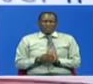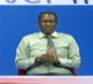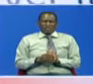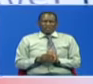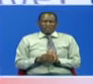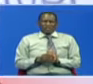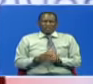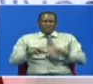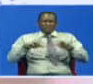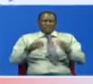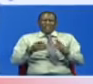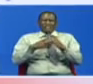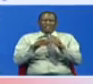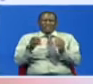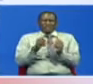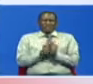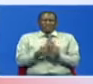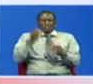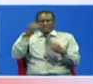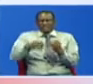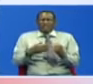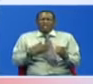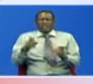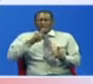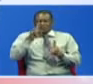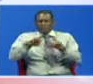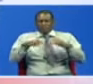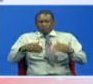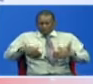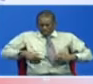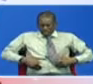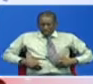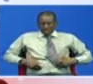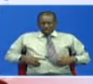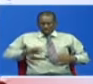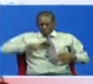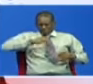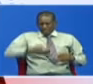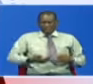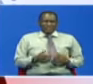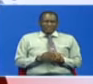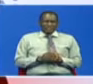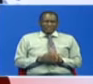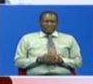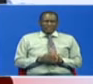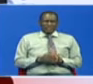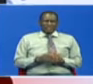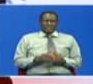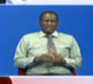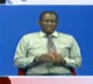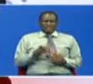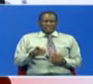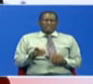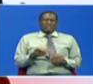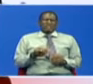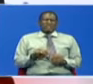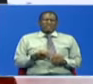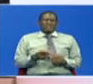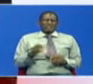Again, let me start with the last. There was a question about teenage pregnancies that I think escaped the boss